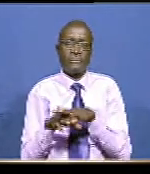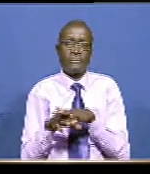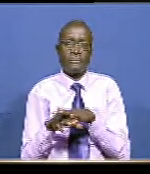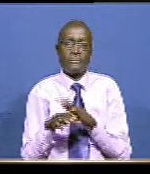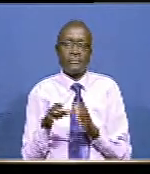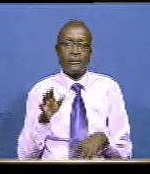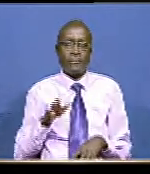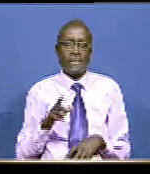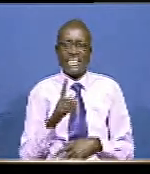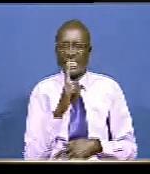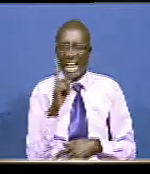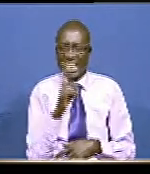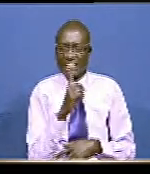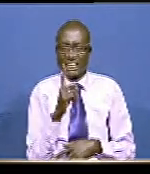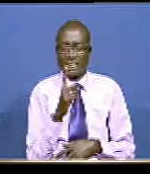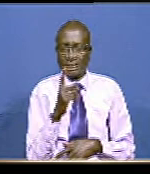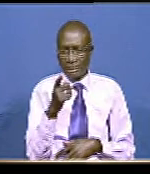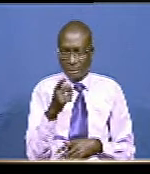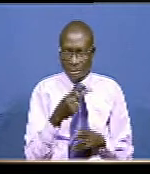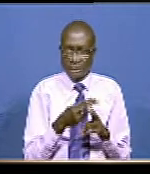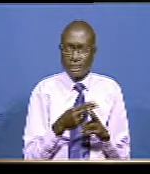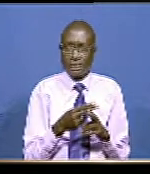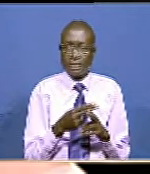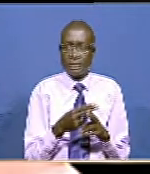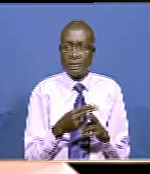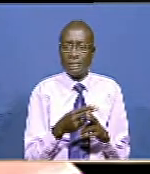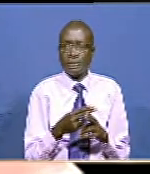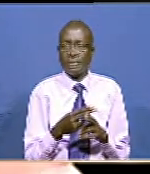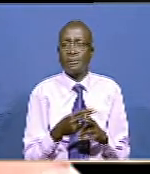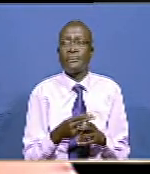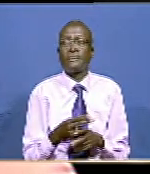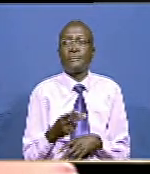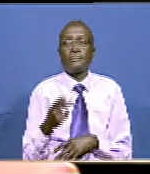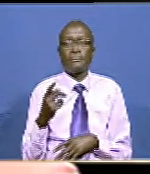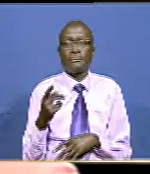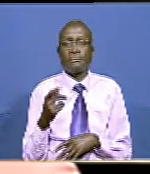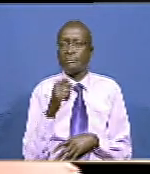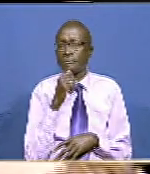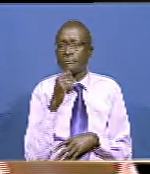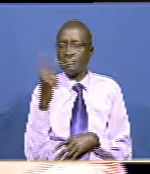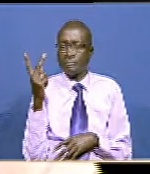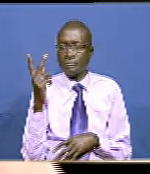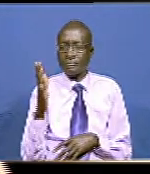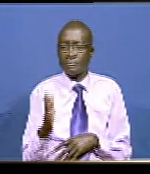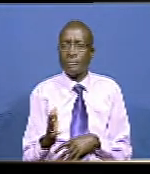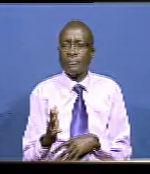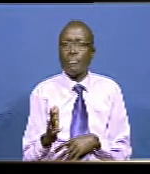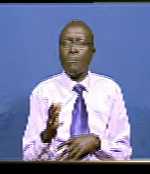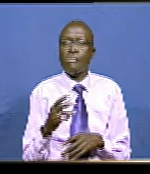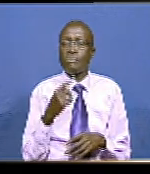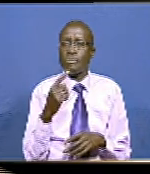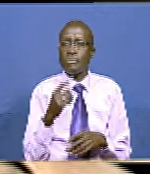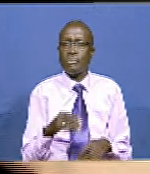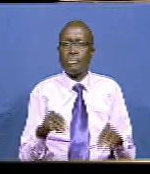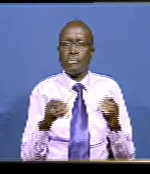very tough. Are you sure? Your name is Awana Nobat. Yes. That doesn't even sound Kenyan. You'll be telling us more. I'm